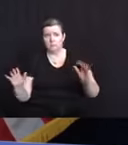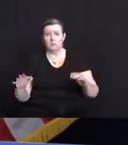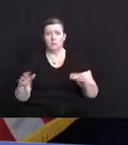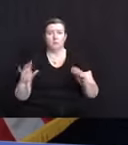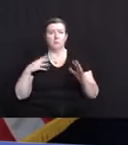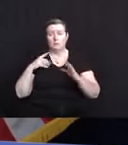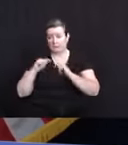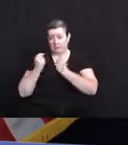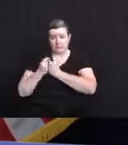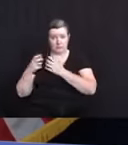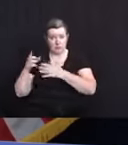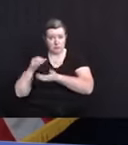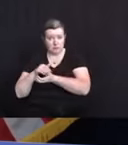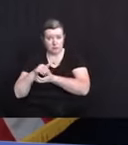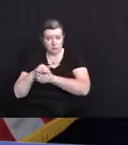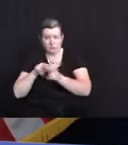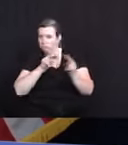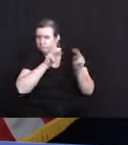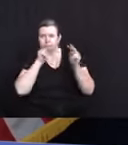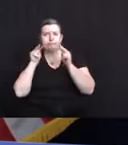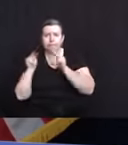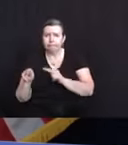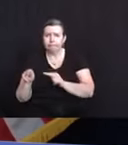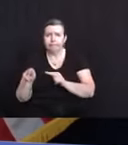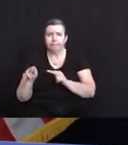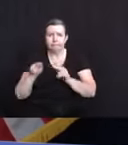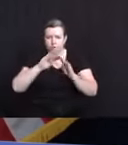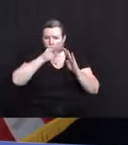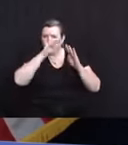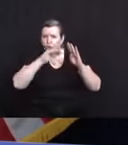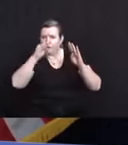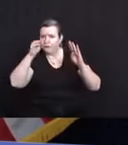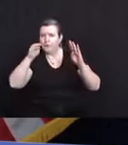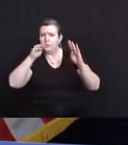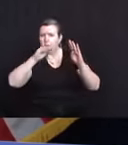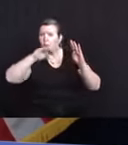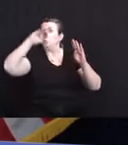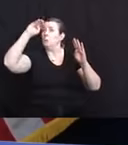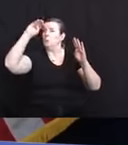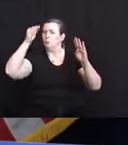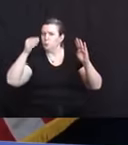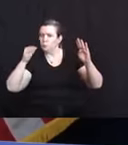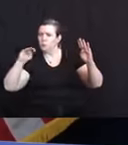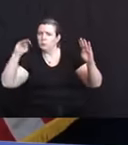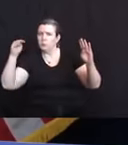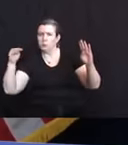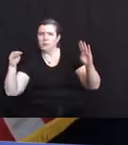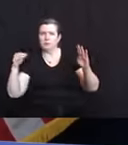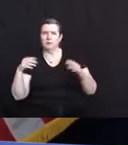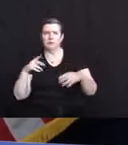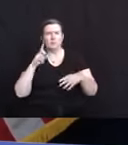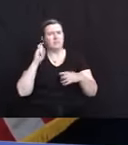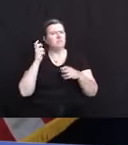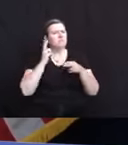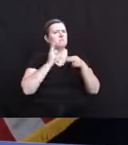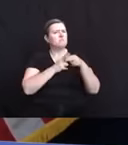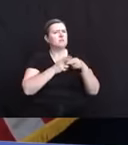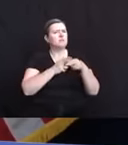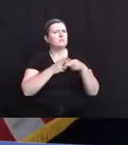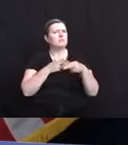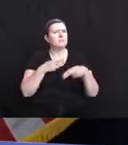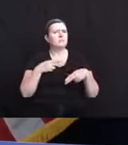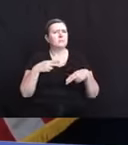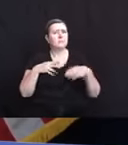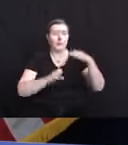counts over time, our epidemic curve, right? Which again, to what the governor governor had mentioned, you know, we saw the peak in the number